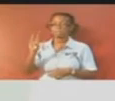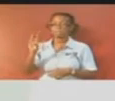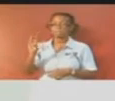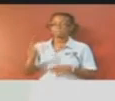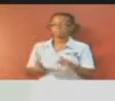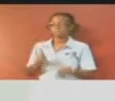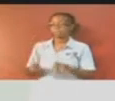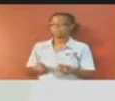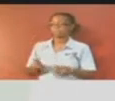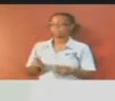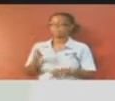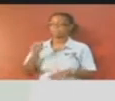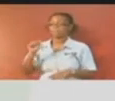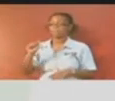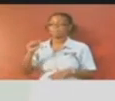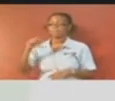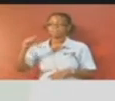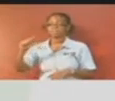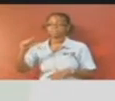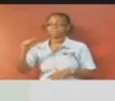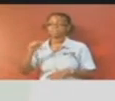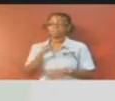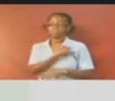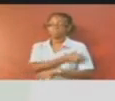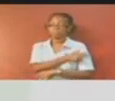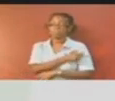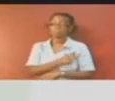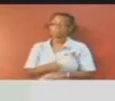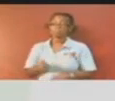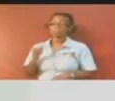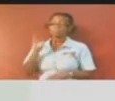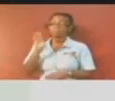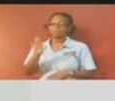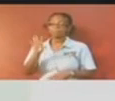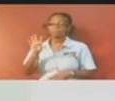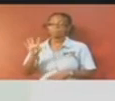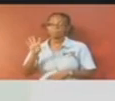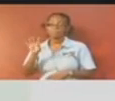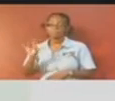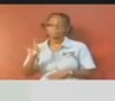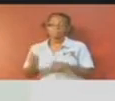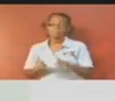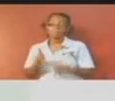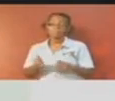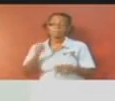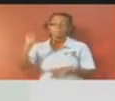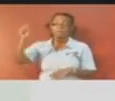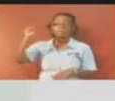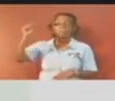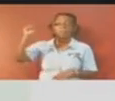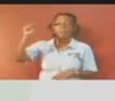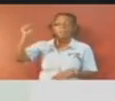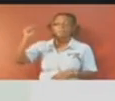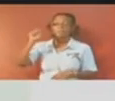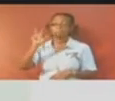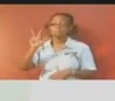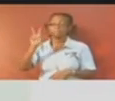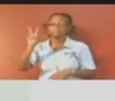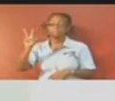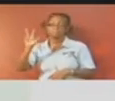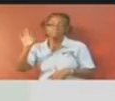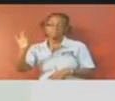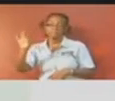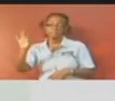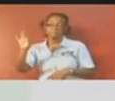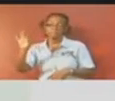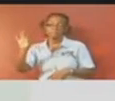of 48 patients, the Arima General Hospital at 39 patients, Scarborough